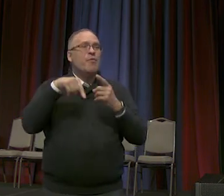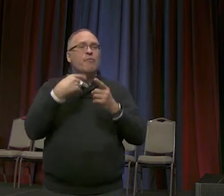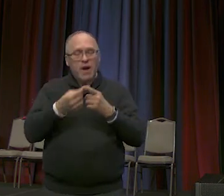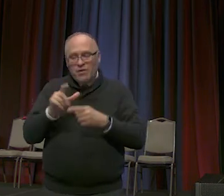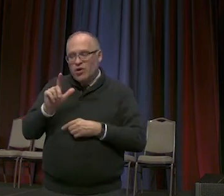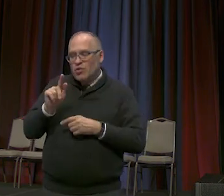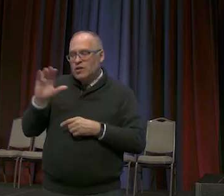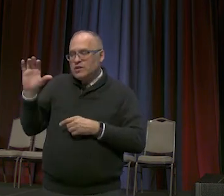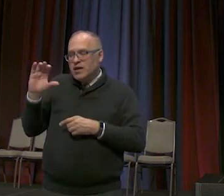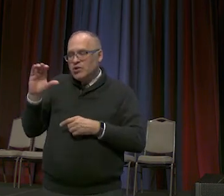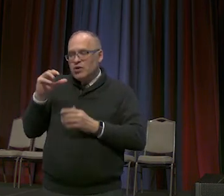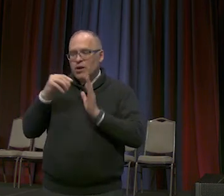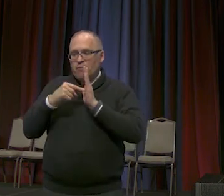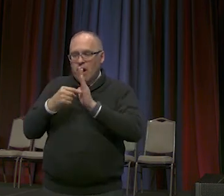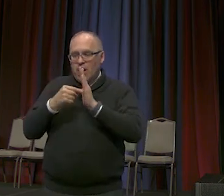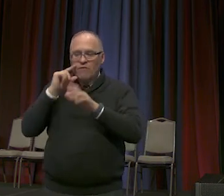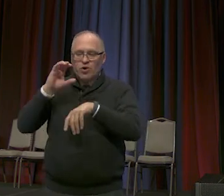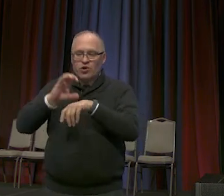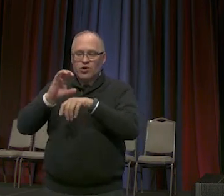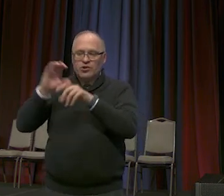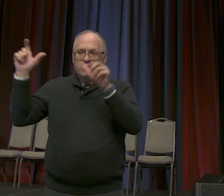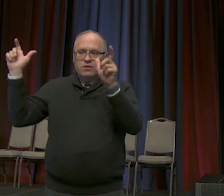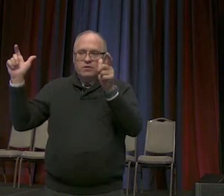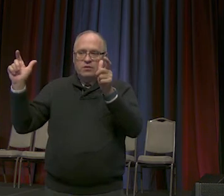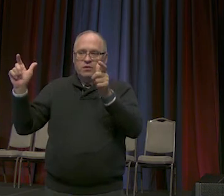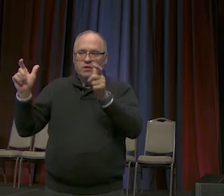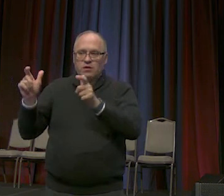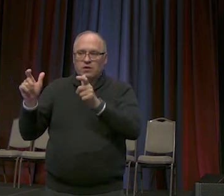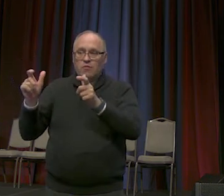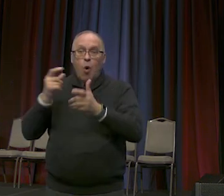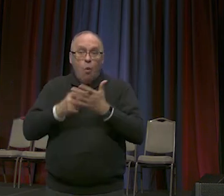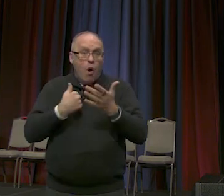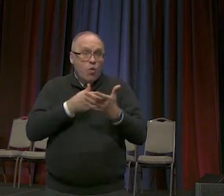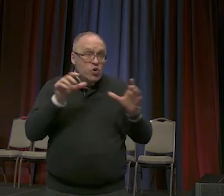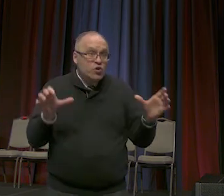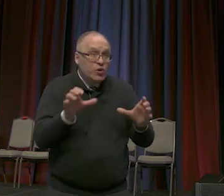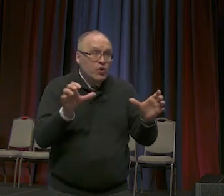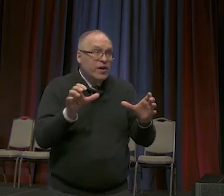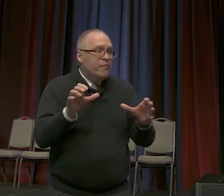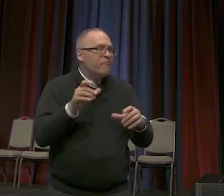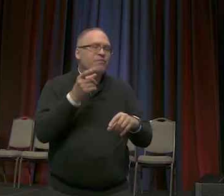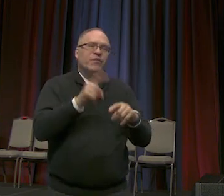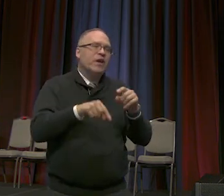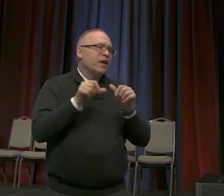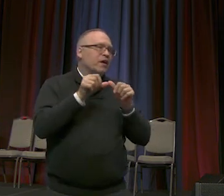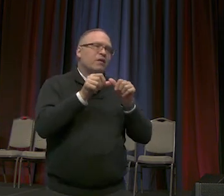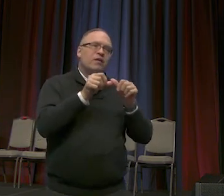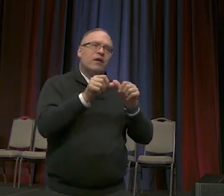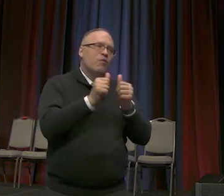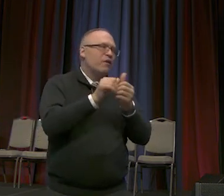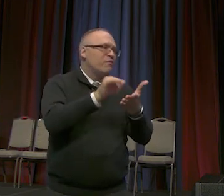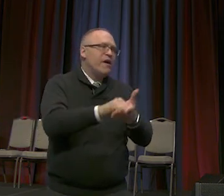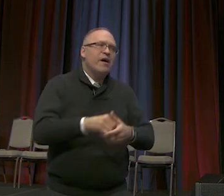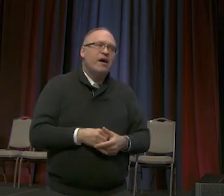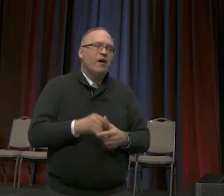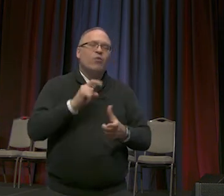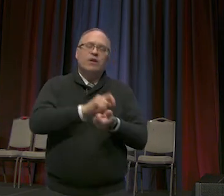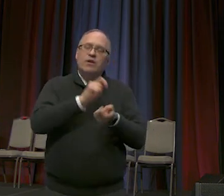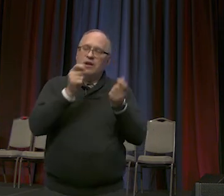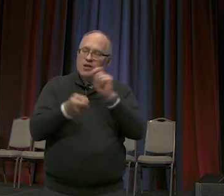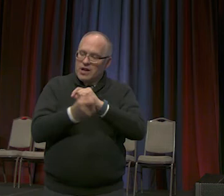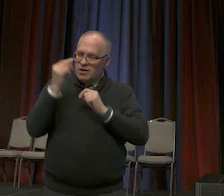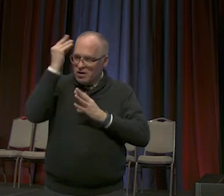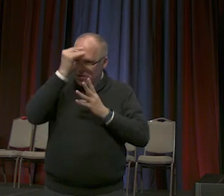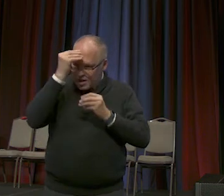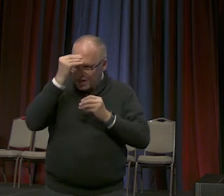models of church. What we have been doing is simply unsustainable. It is time to rethink our thinking and to lay the